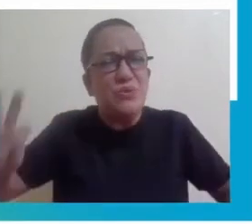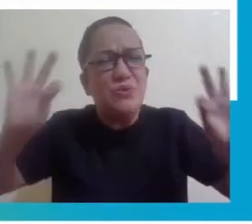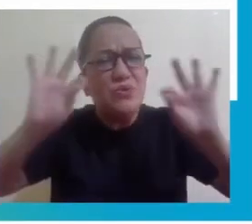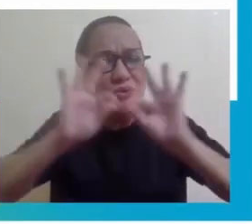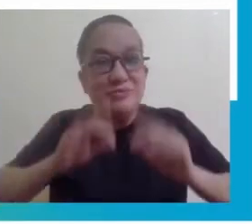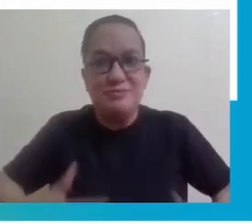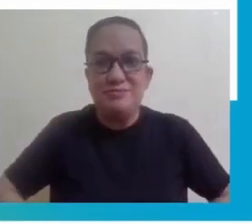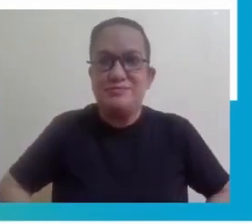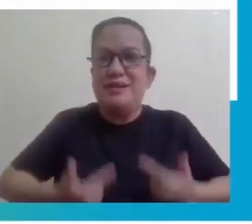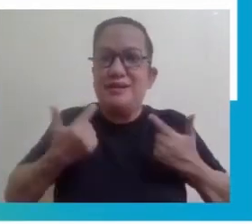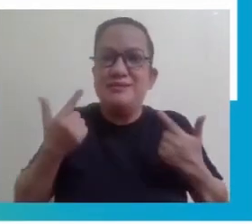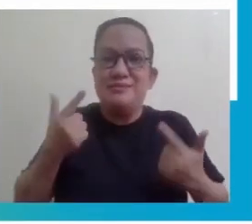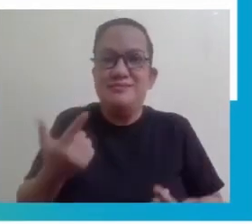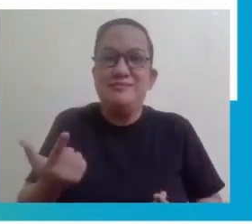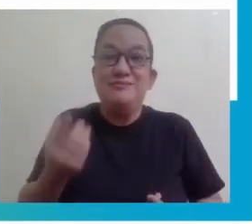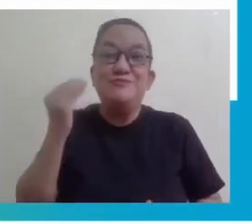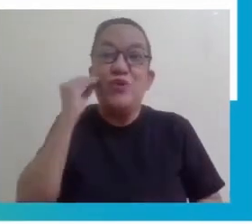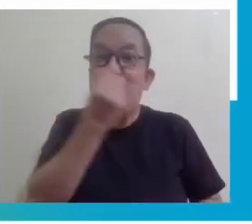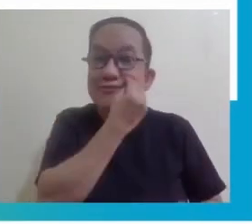providing ecotourism jobs, and much more.